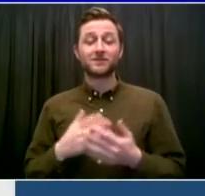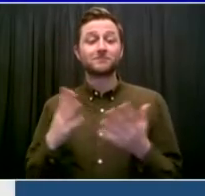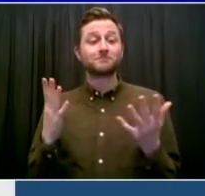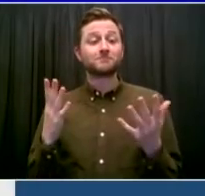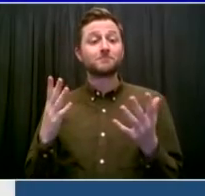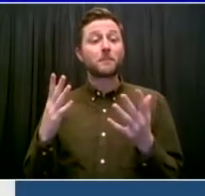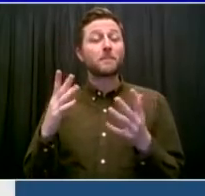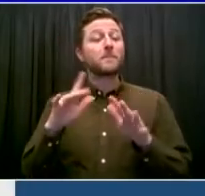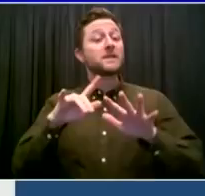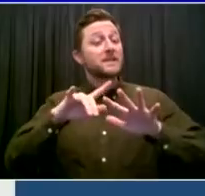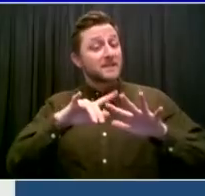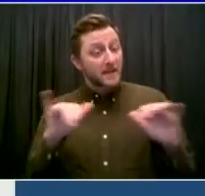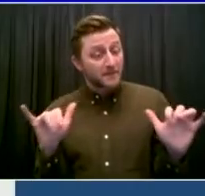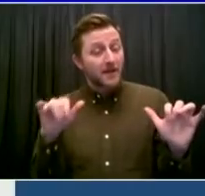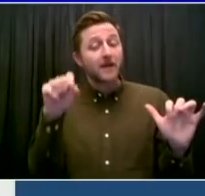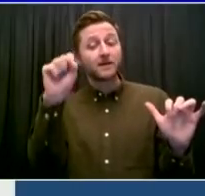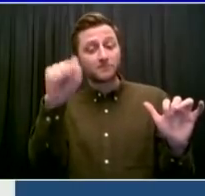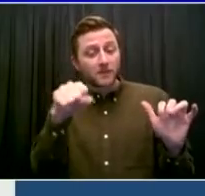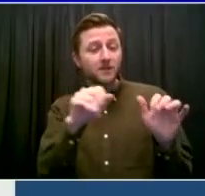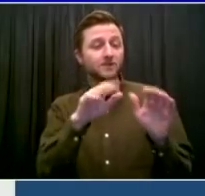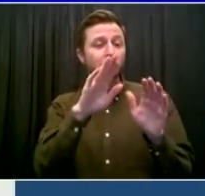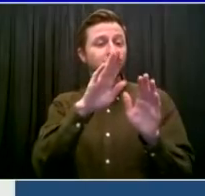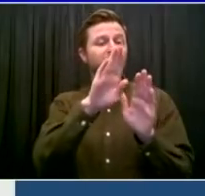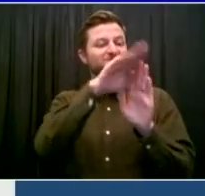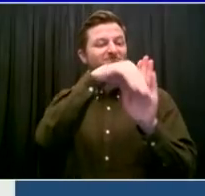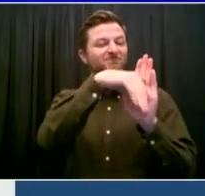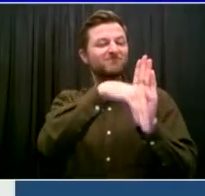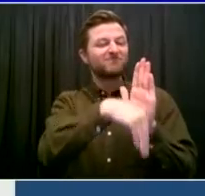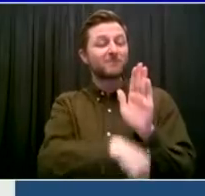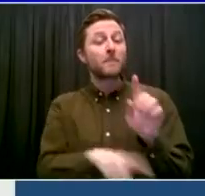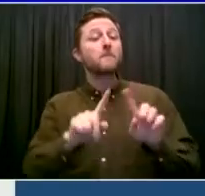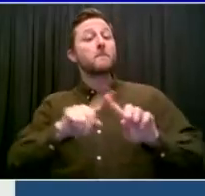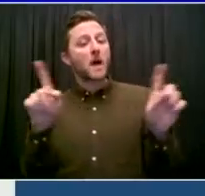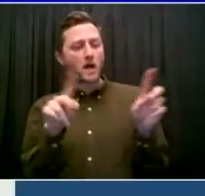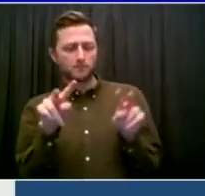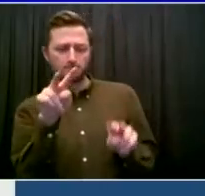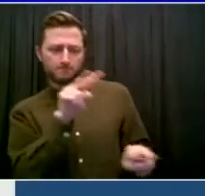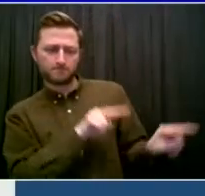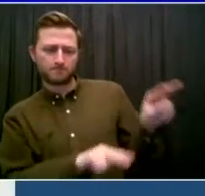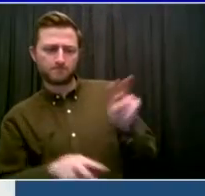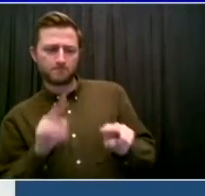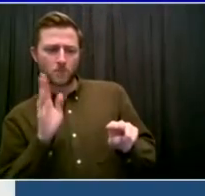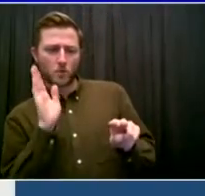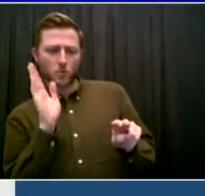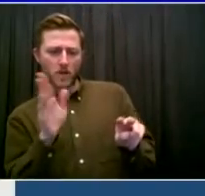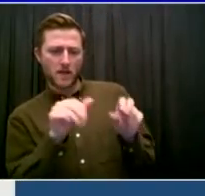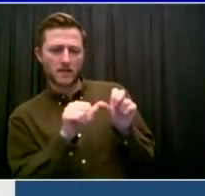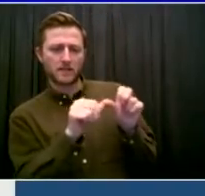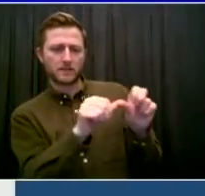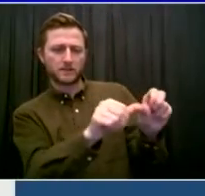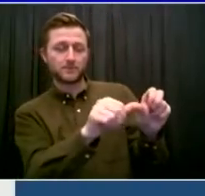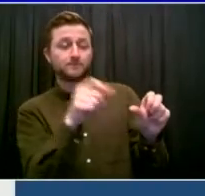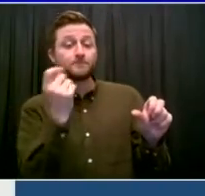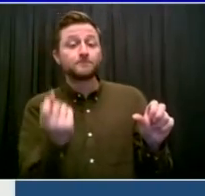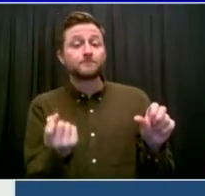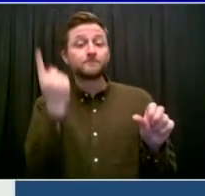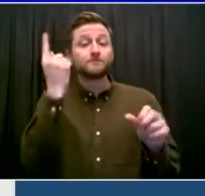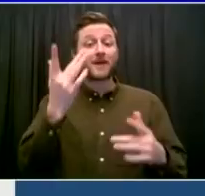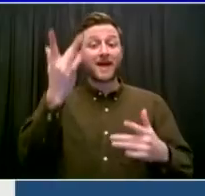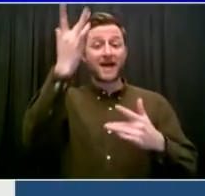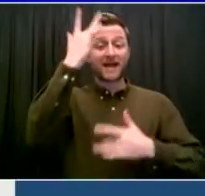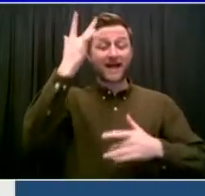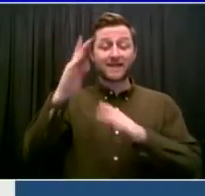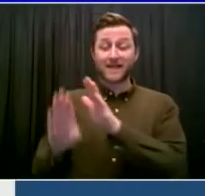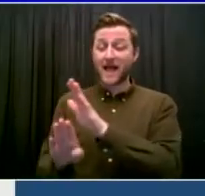that hospitalization and death rates lag behind cases, so these indicators may peak later than